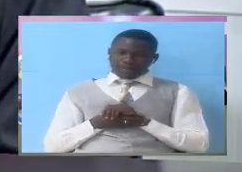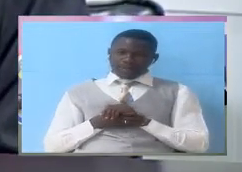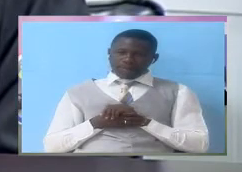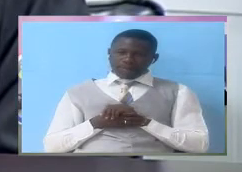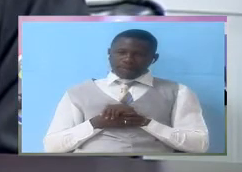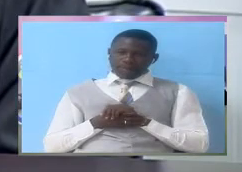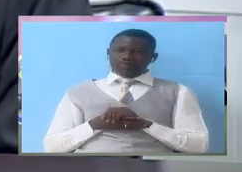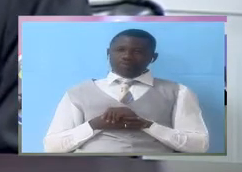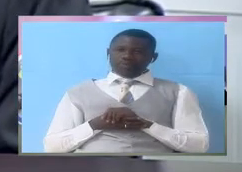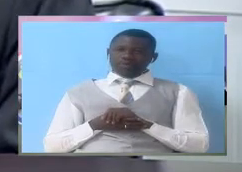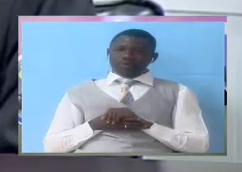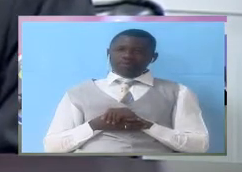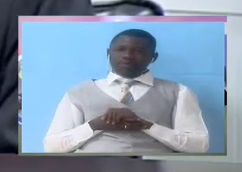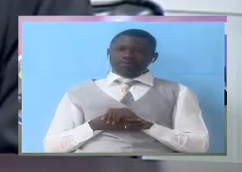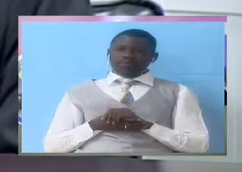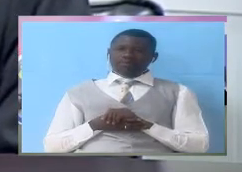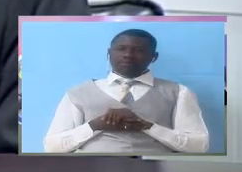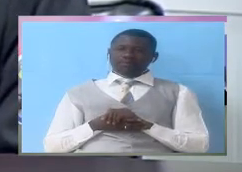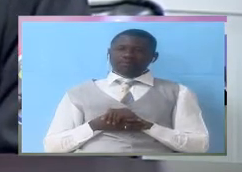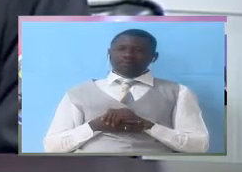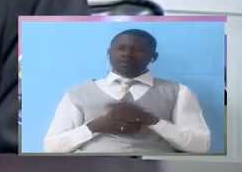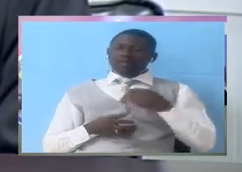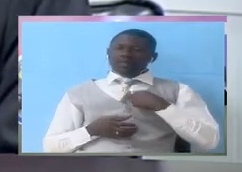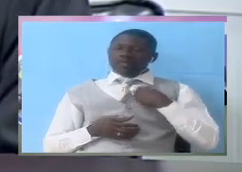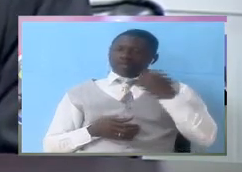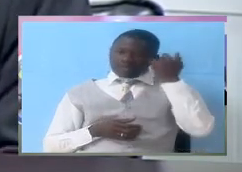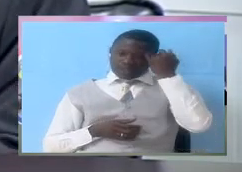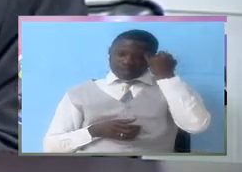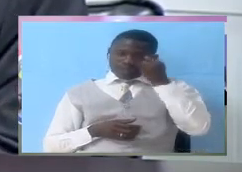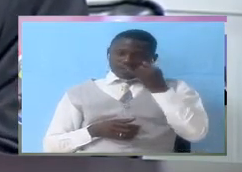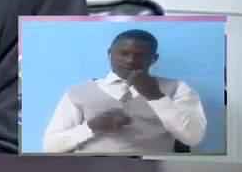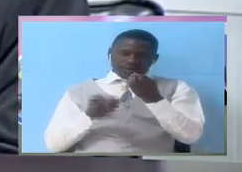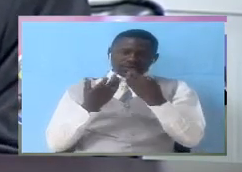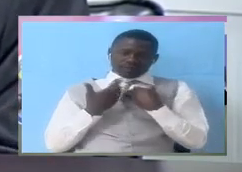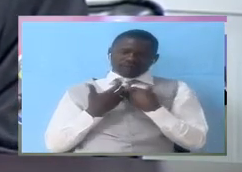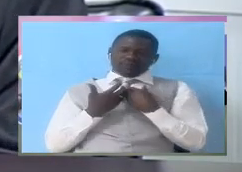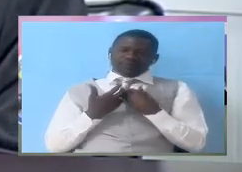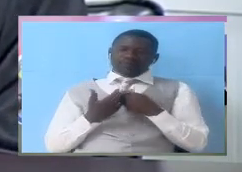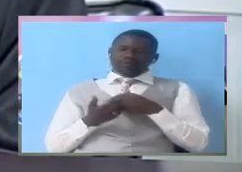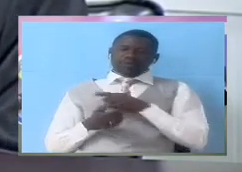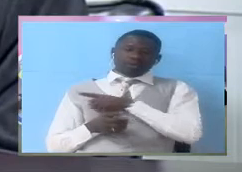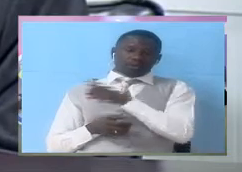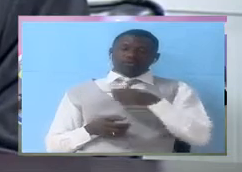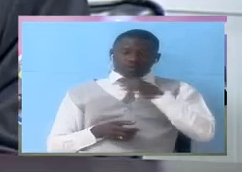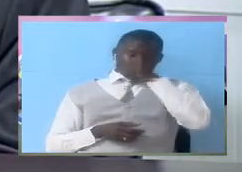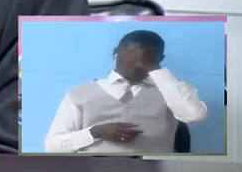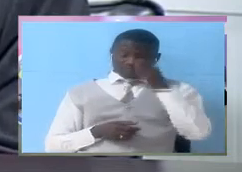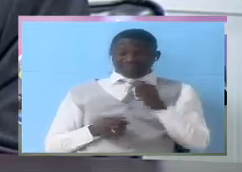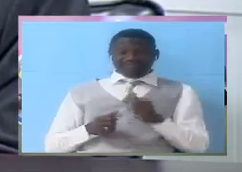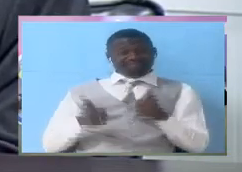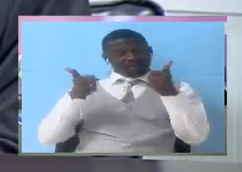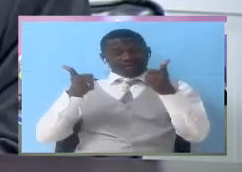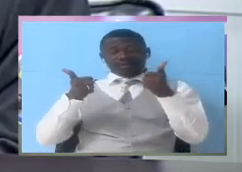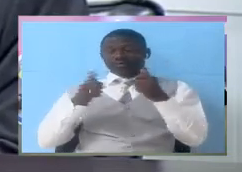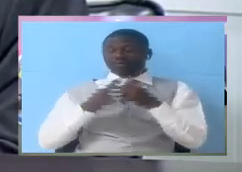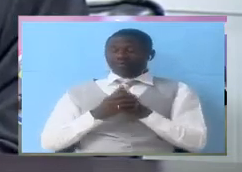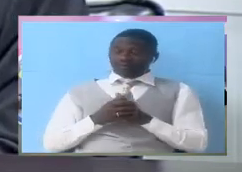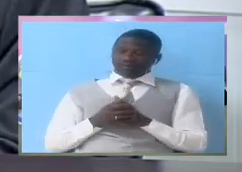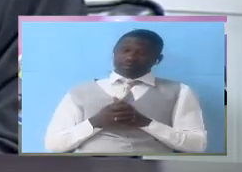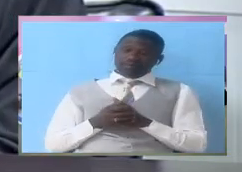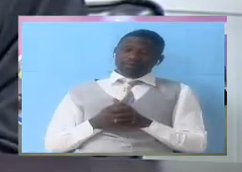Man impression bima jo. The impression that was given. Fine. They were working fine. And